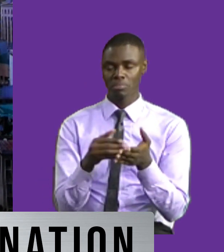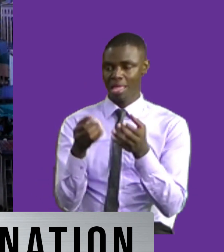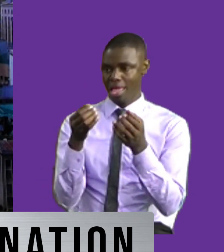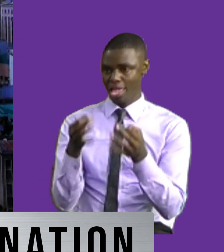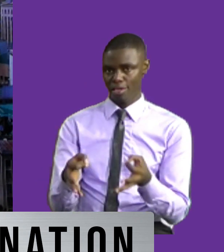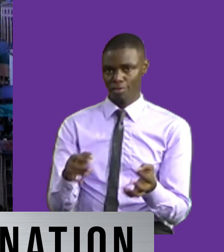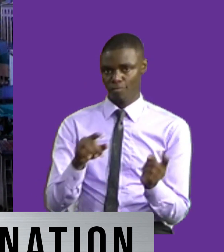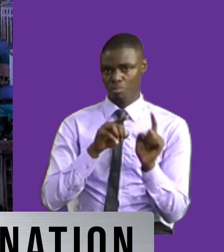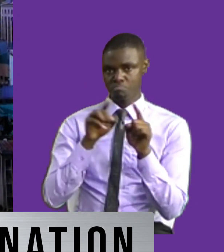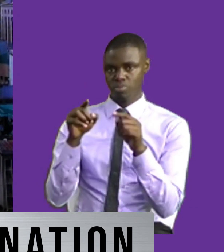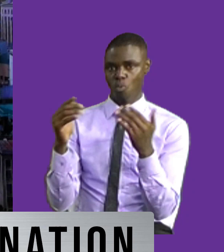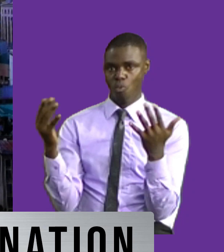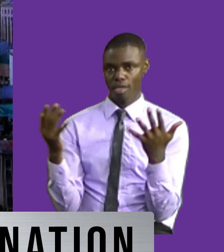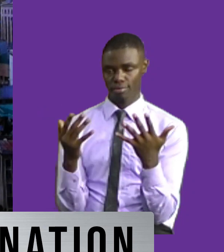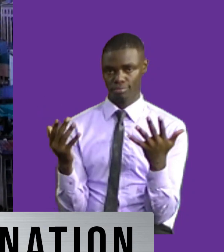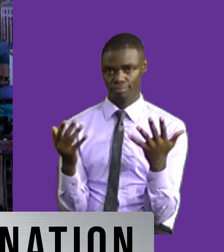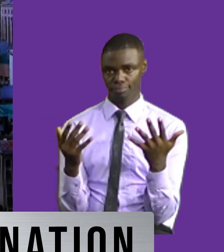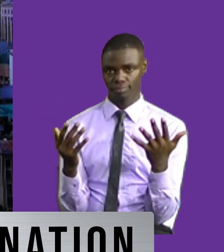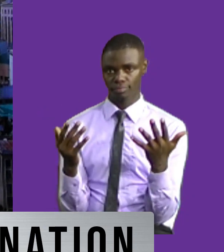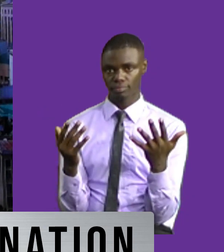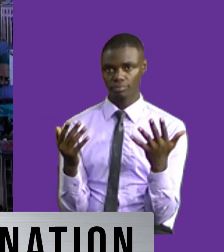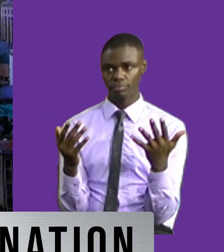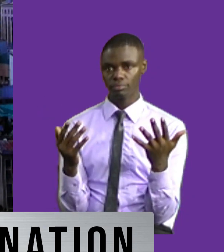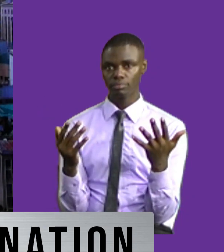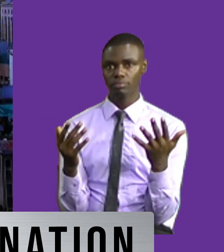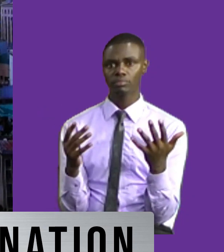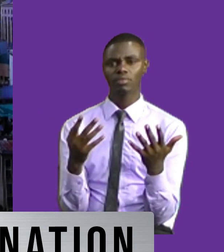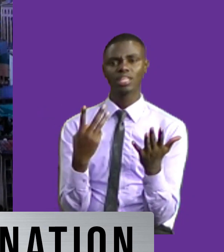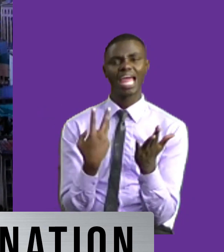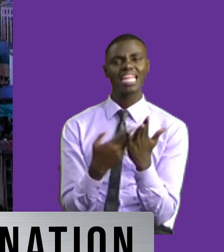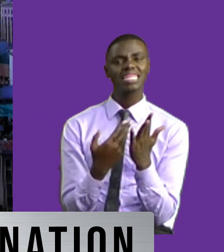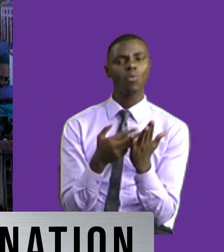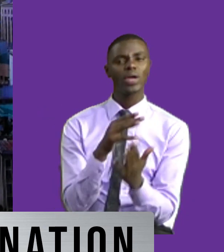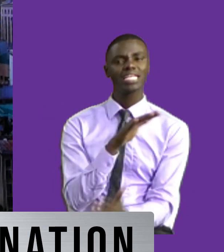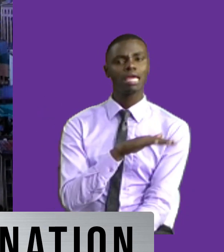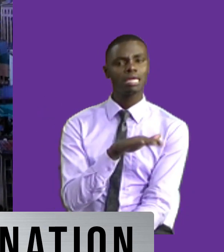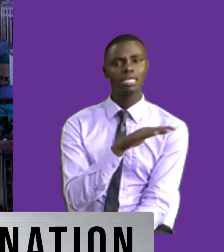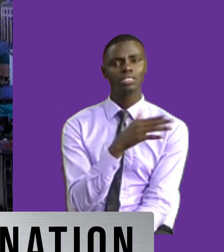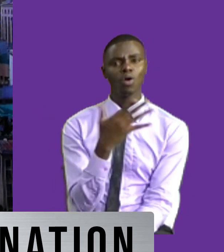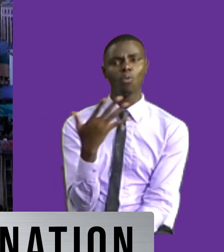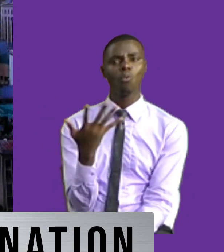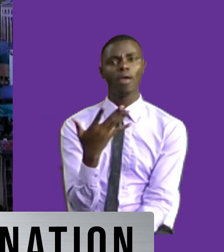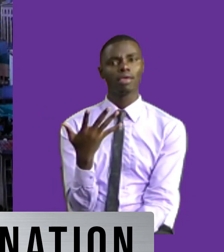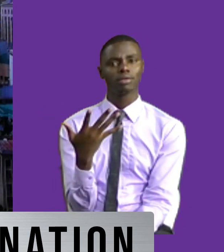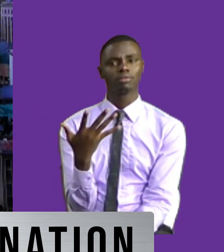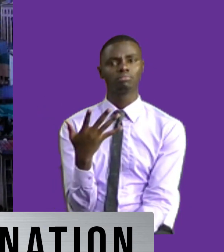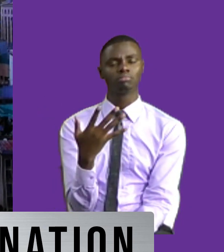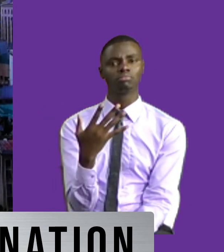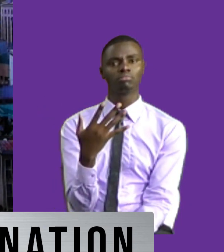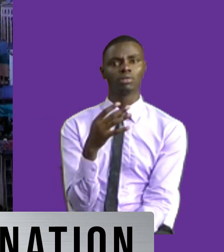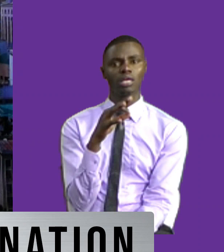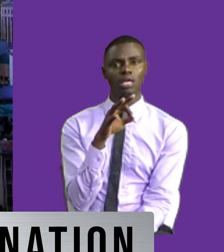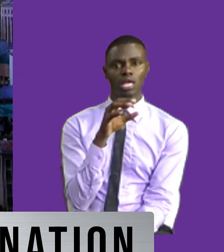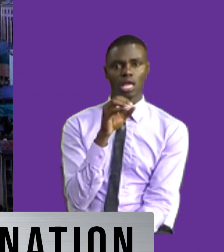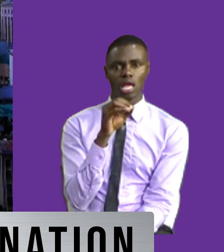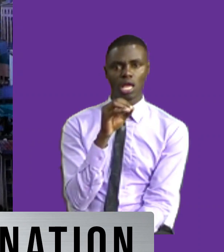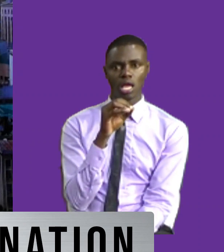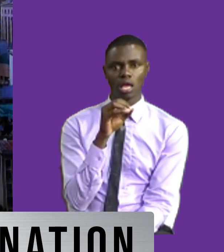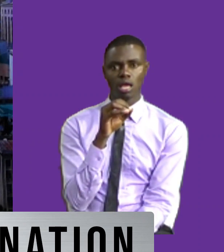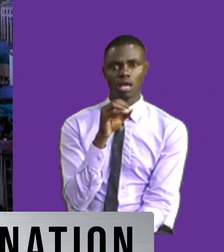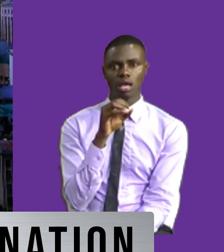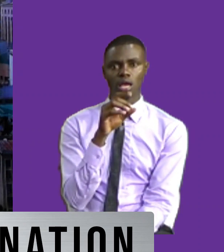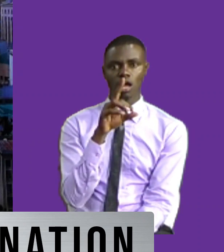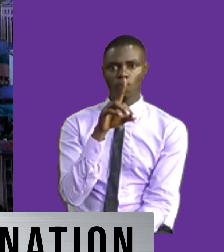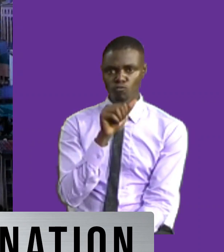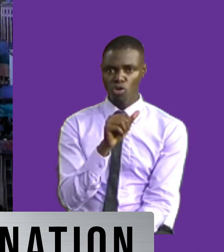you go to these wet areas where there is a lot of fodder, where there is a